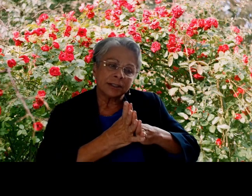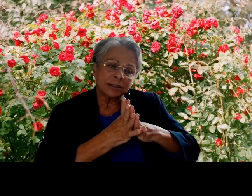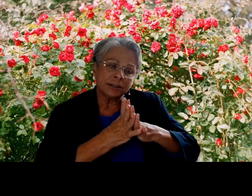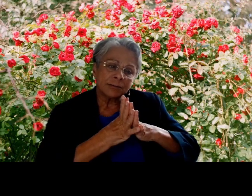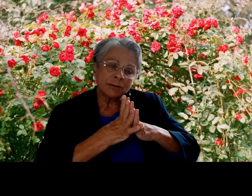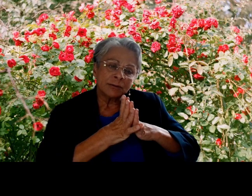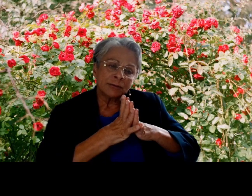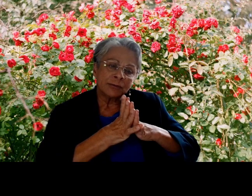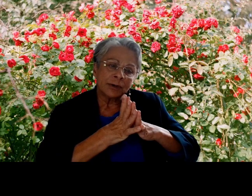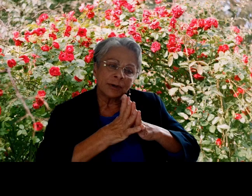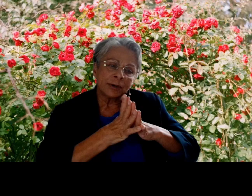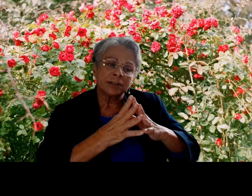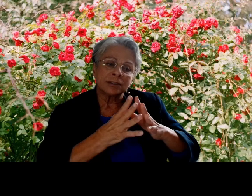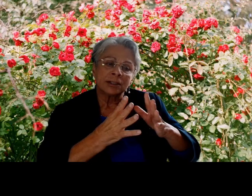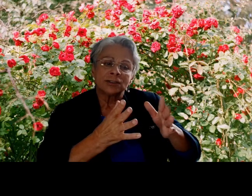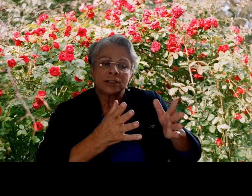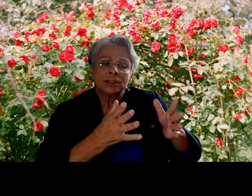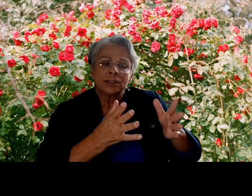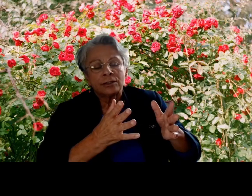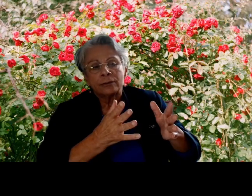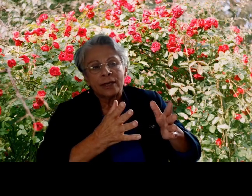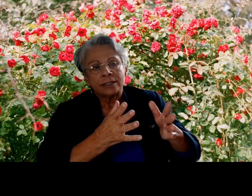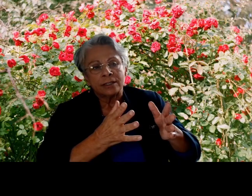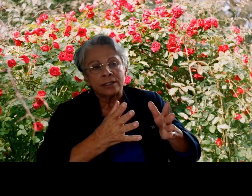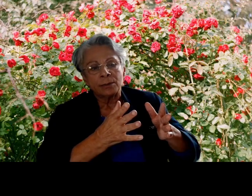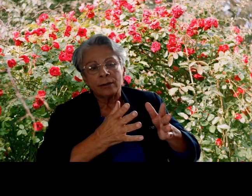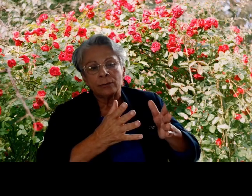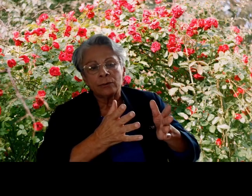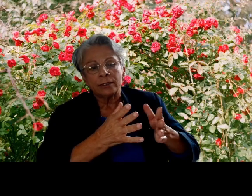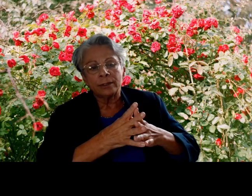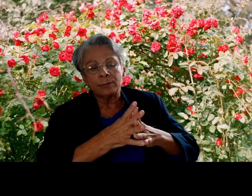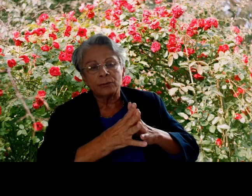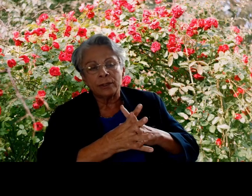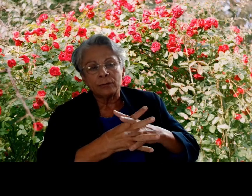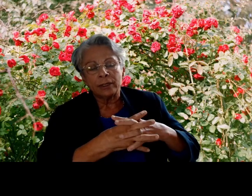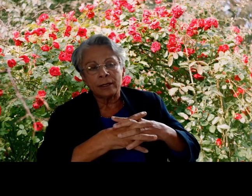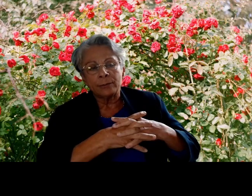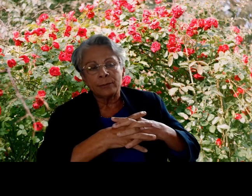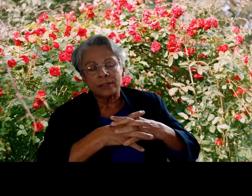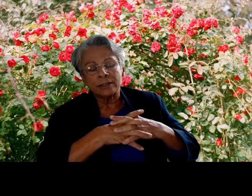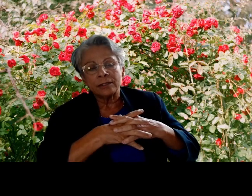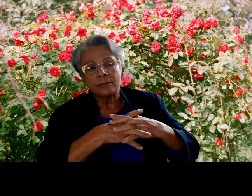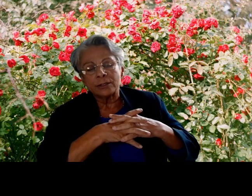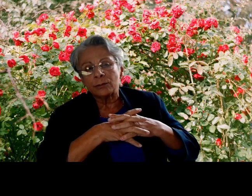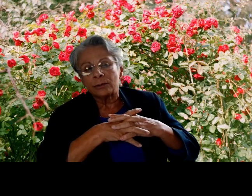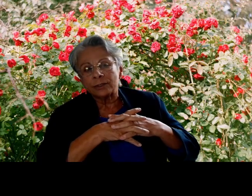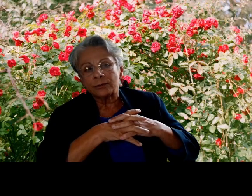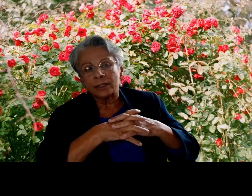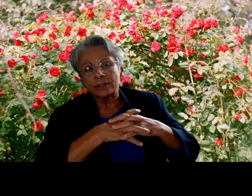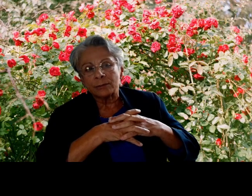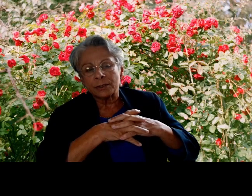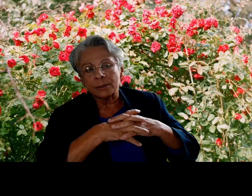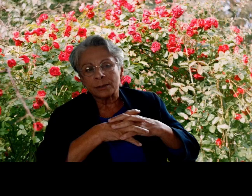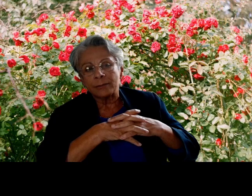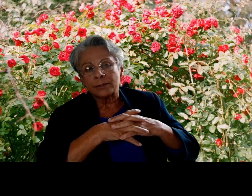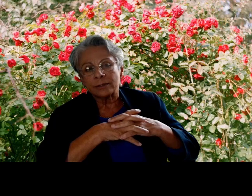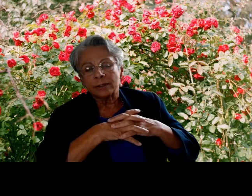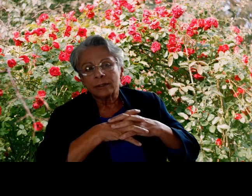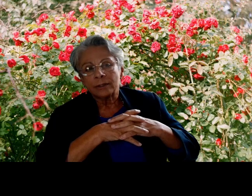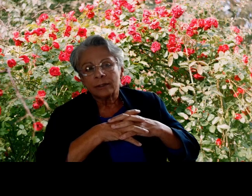angle to this in terms of does digitization of assets play a role in improving reliability and service quality for